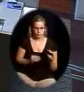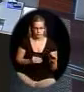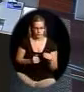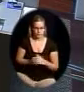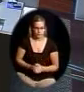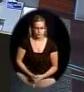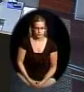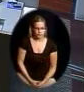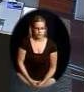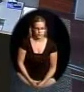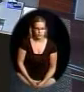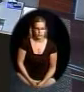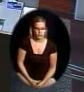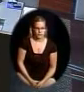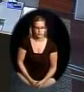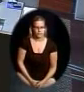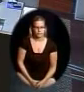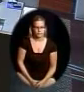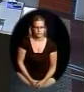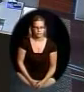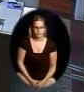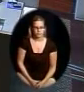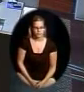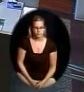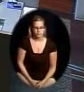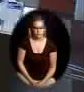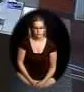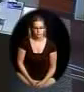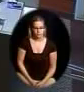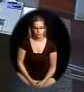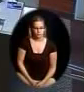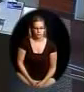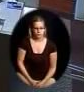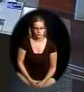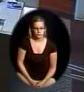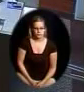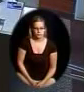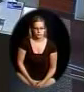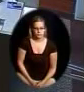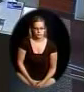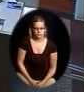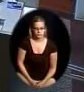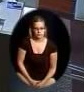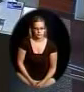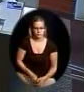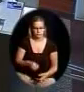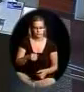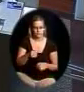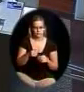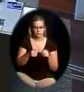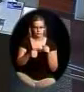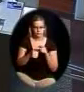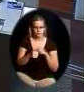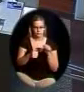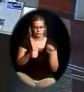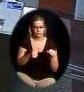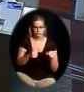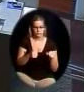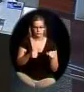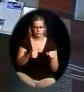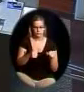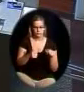and a second by Dr. Daniels to set a special meeting for a board workshop on Tuesday, September 25th at 6 p.m. Mrs. Carpenter? Dr.